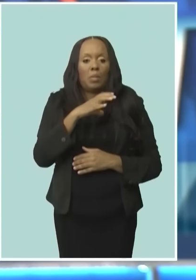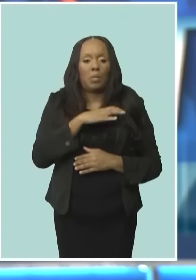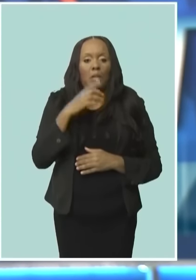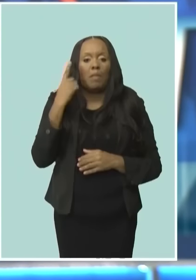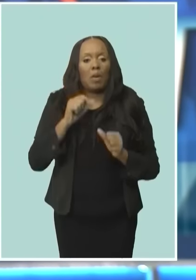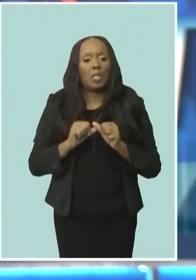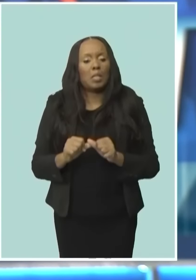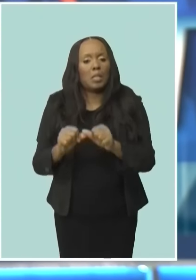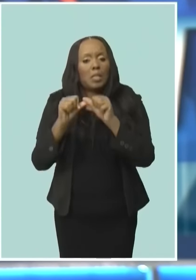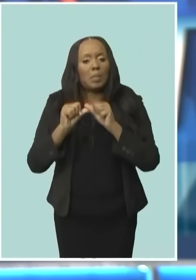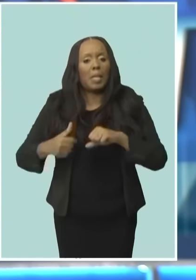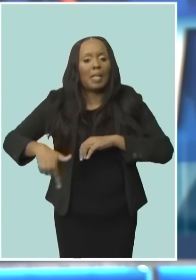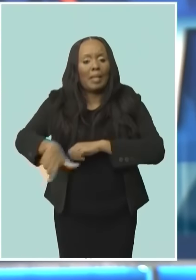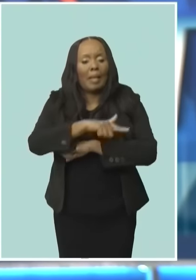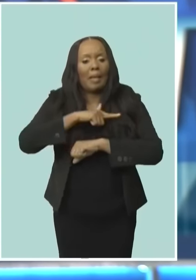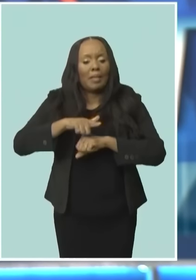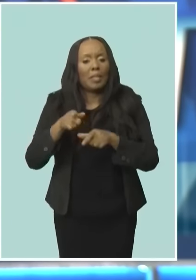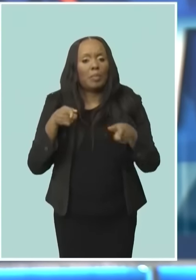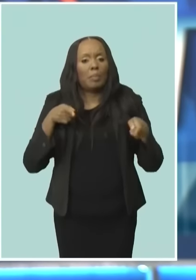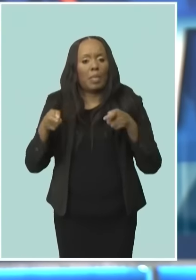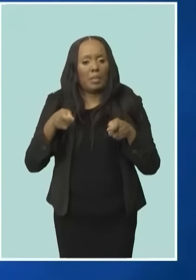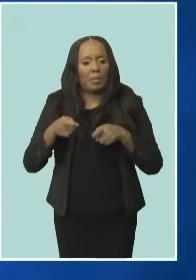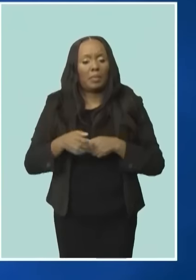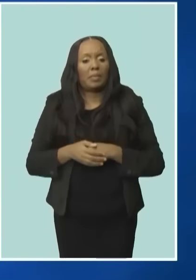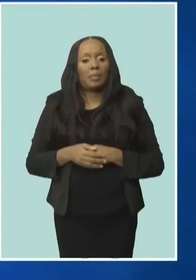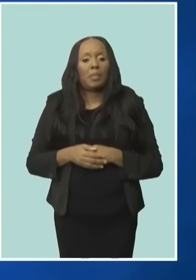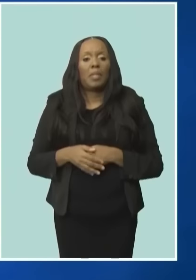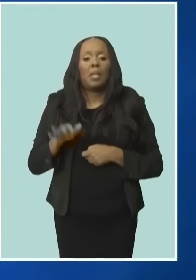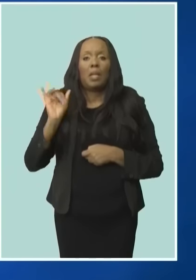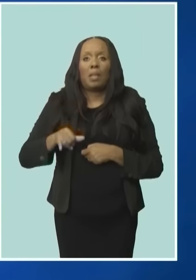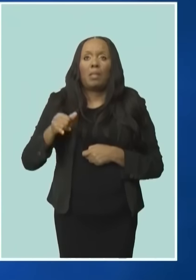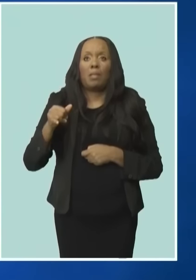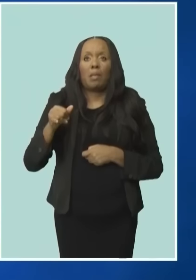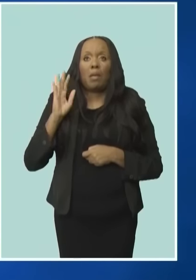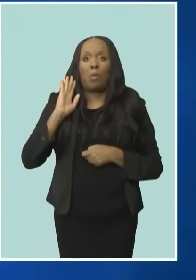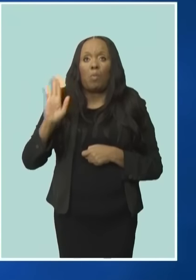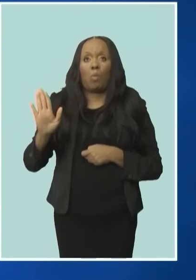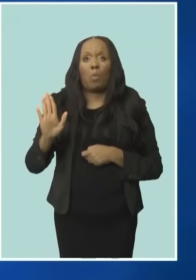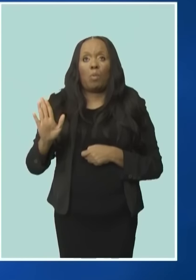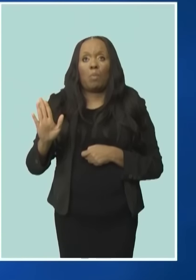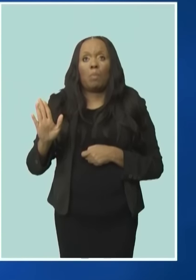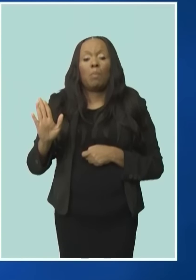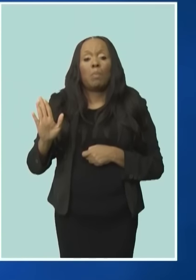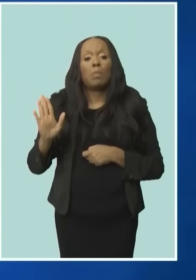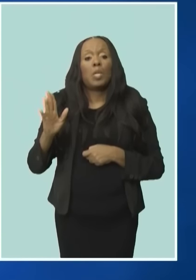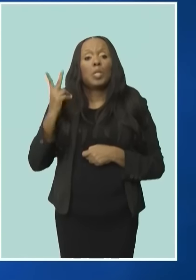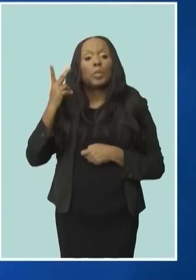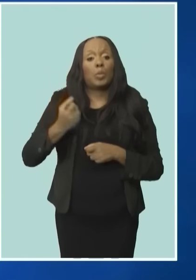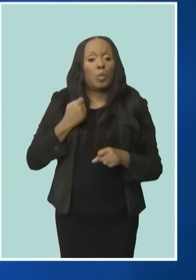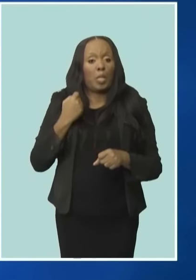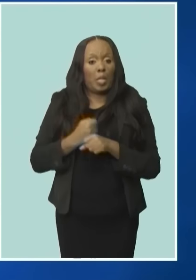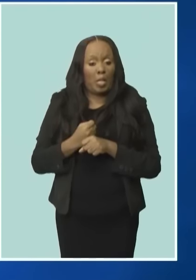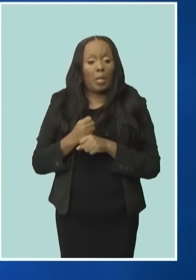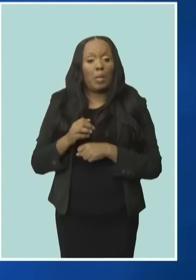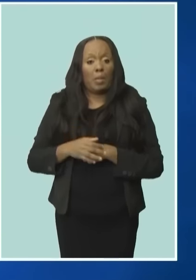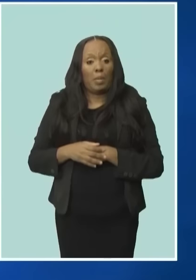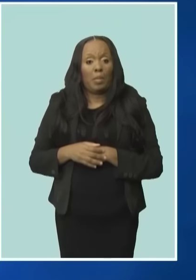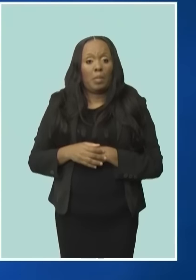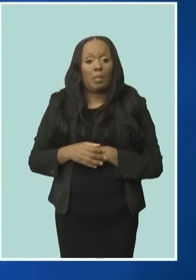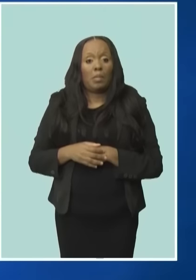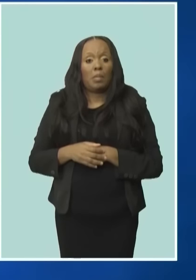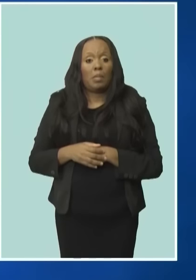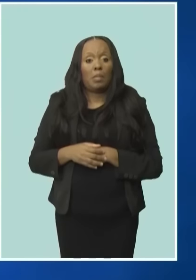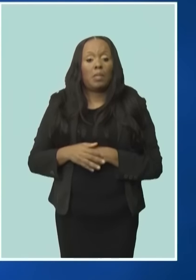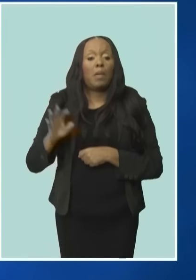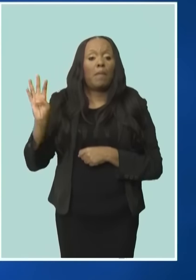for Sustainable Land Management. The appointment will run for the next 2 years. During the fourth high-level ministerial